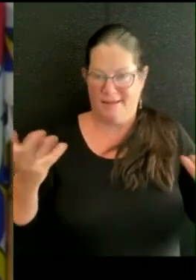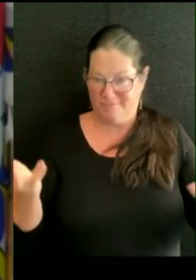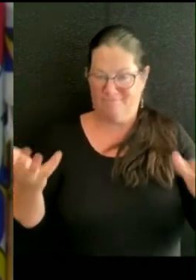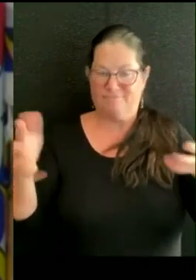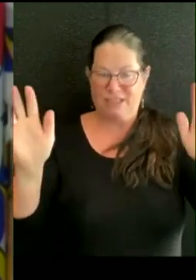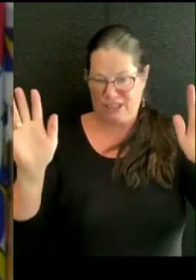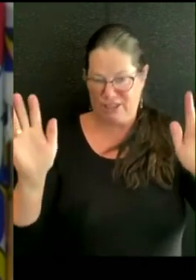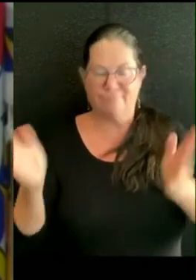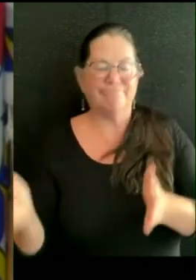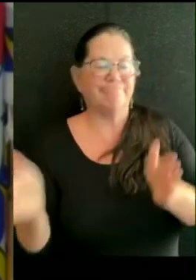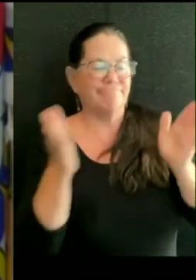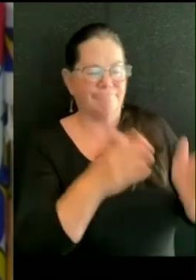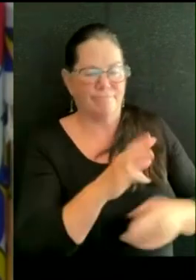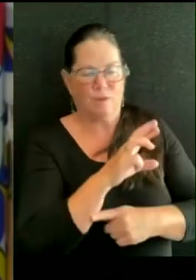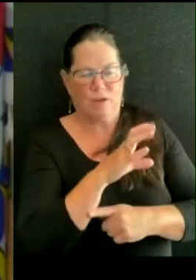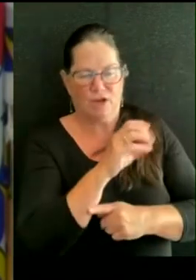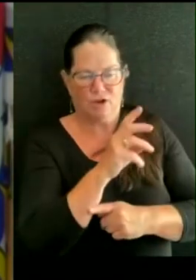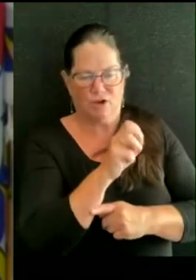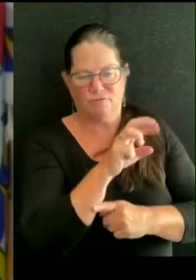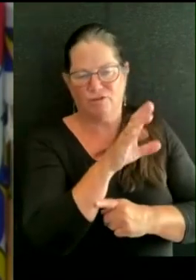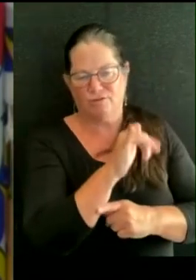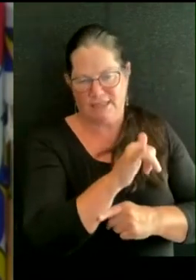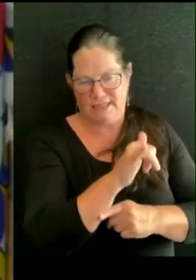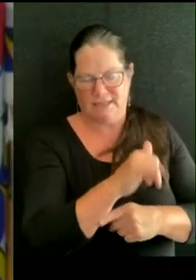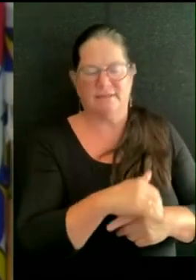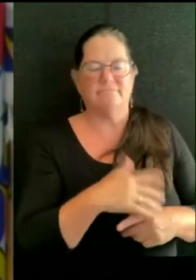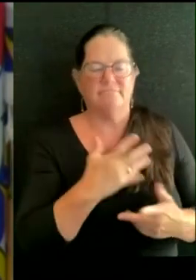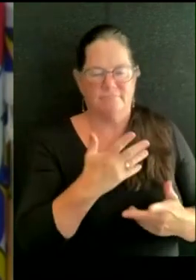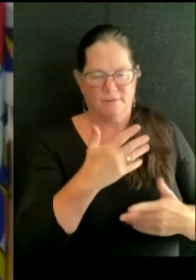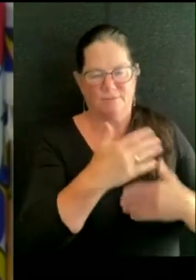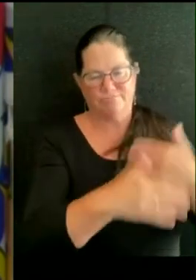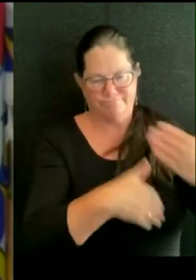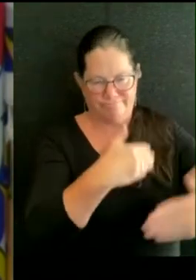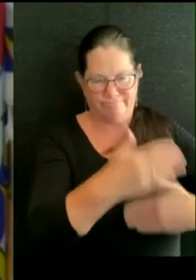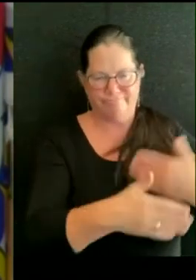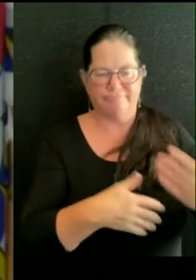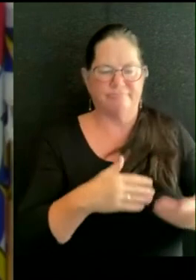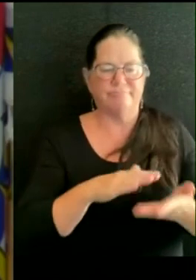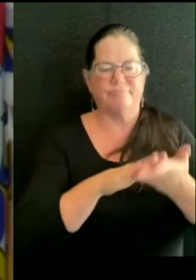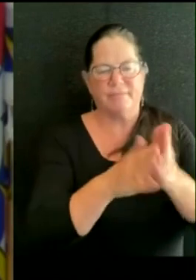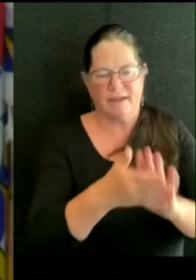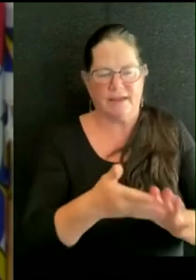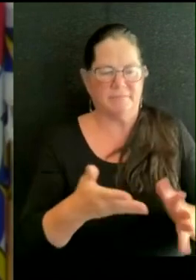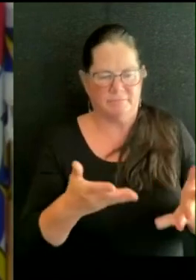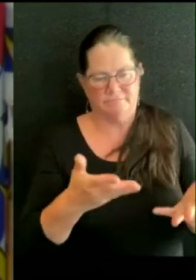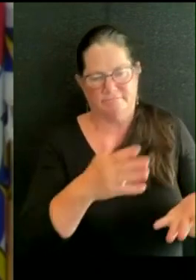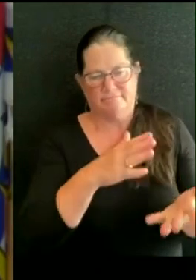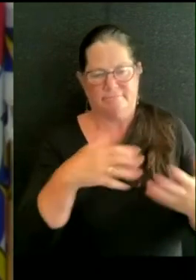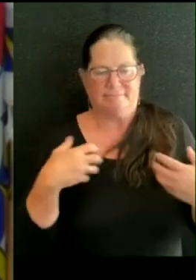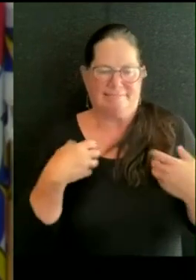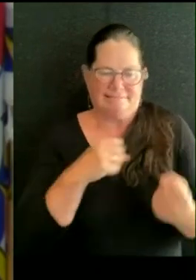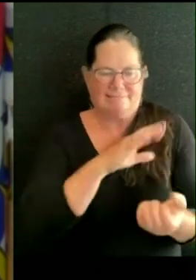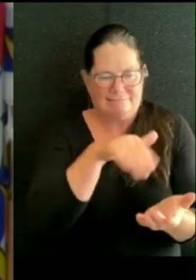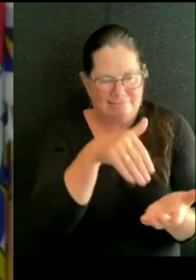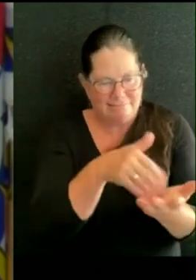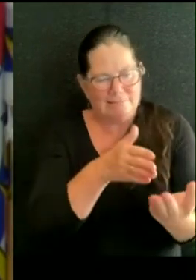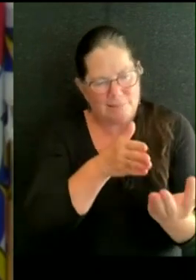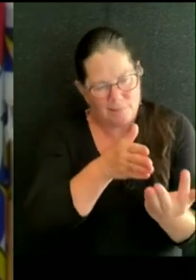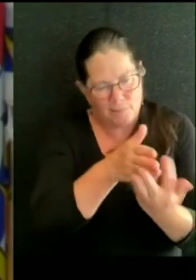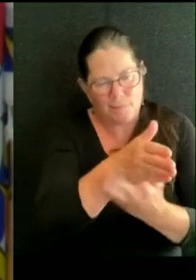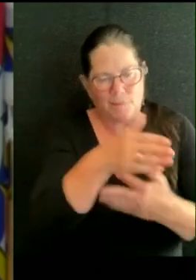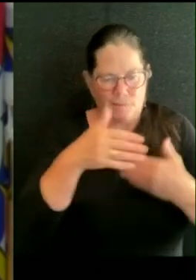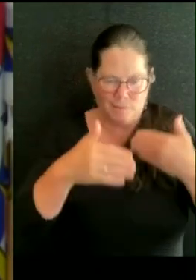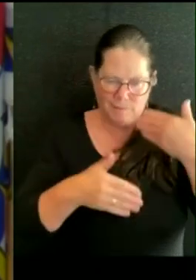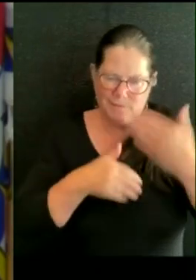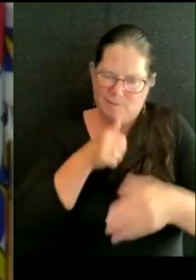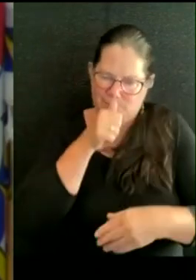a resiliency center. We hope to have that open later this week. It is on WFN lands where affected